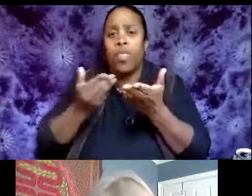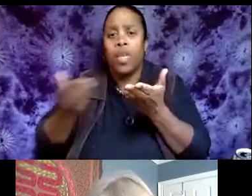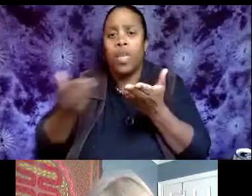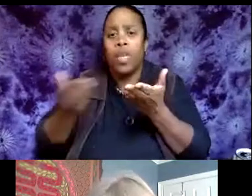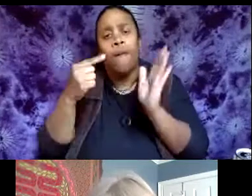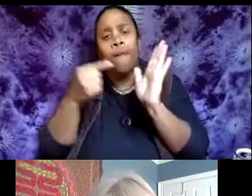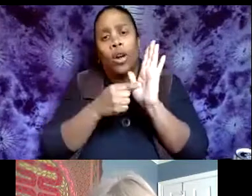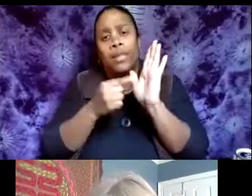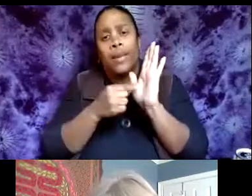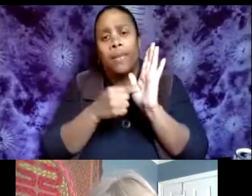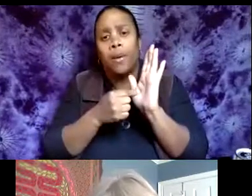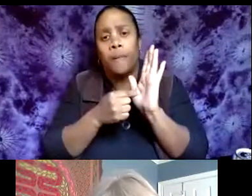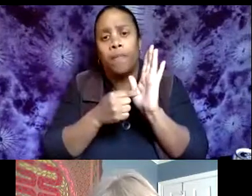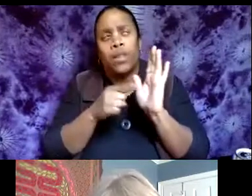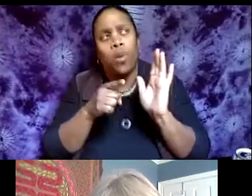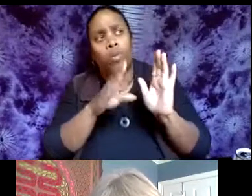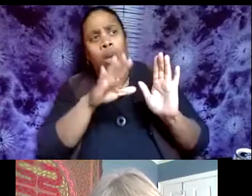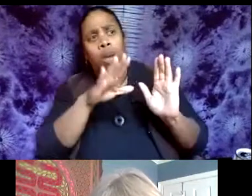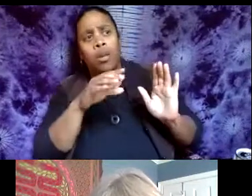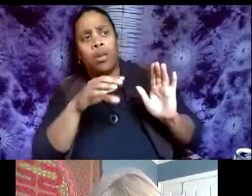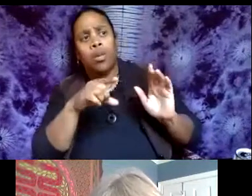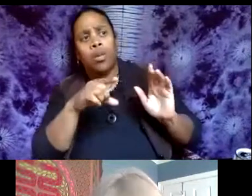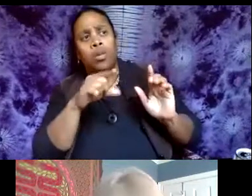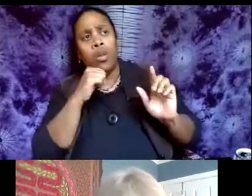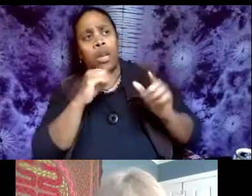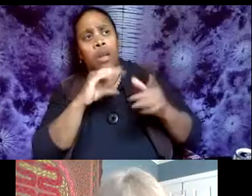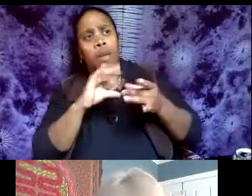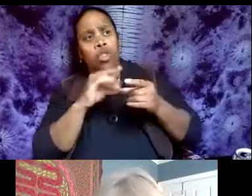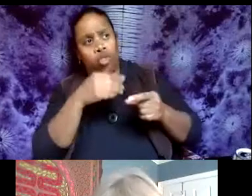and you didn't mention, do you have any kids with the ex-husband